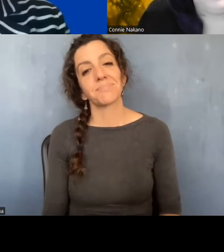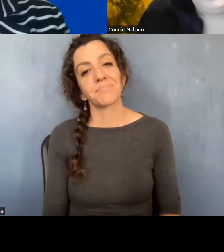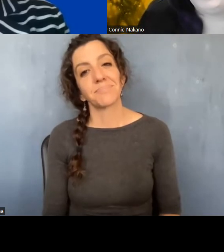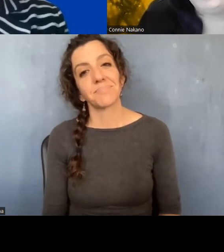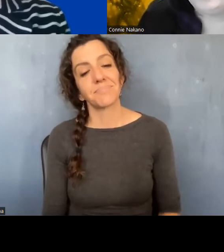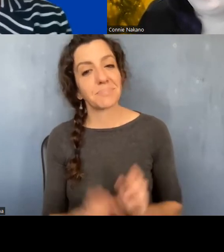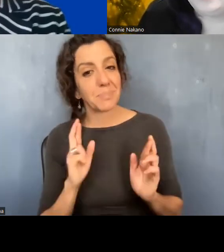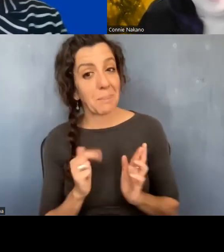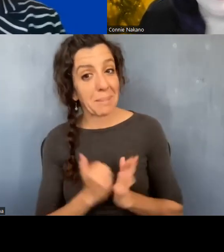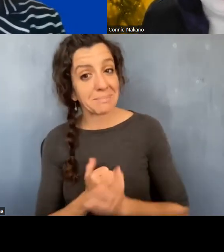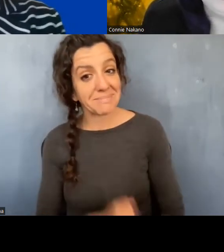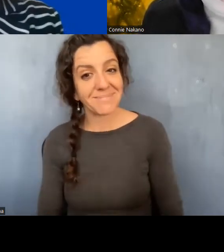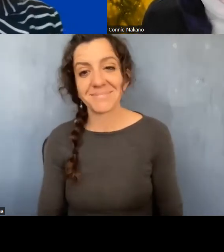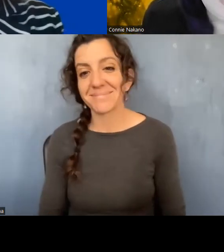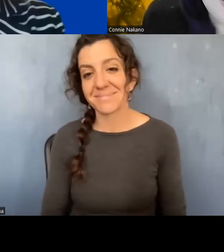Hope that helps.